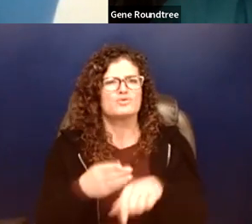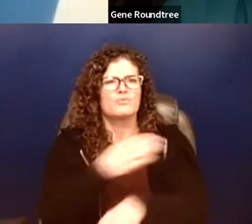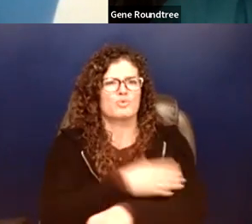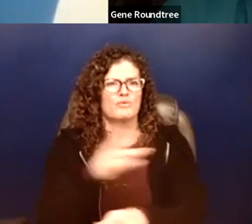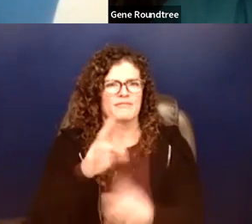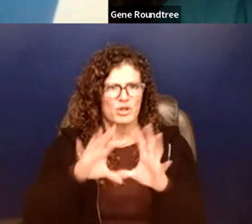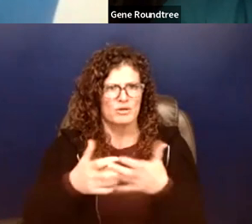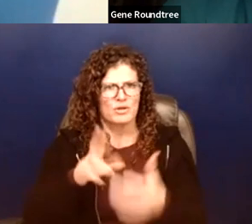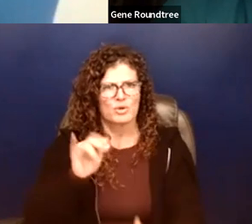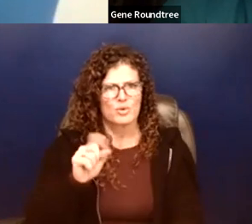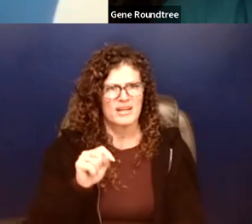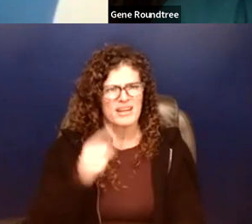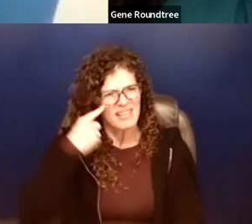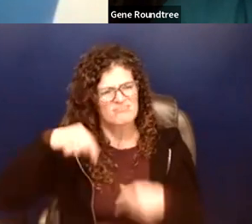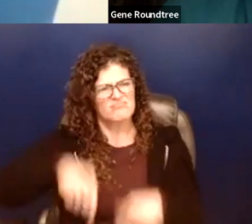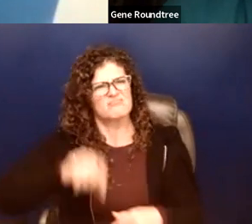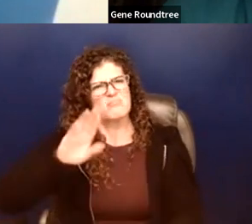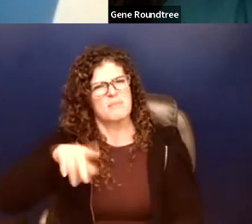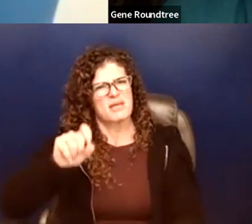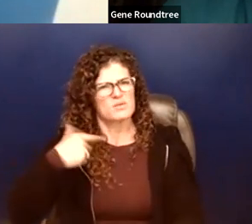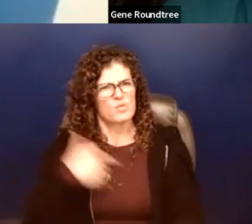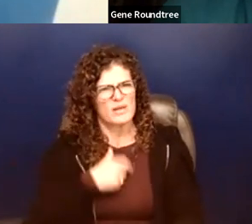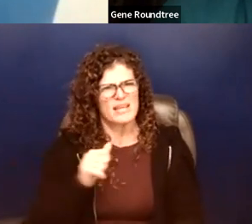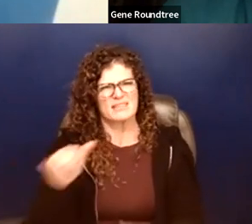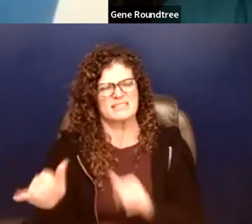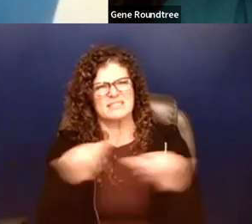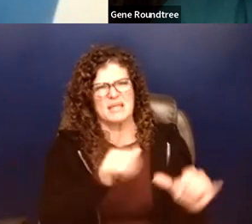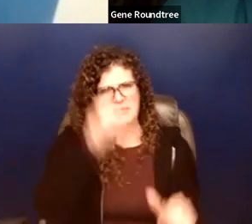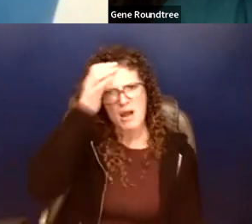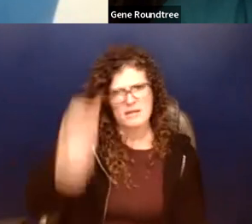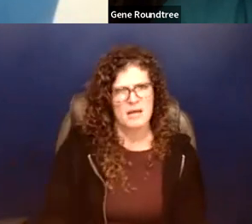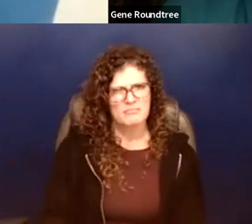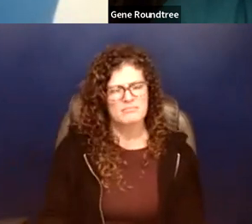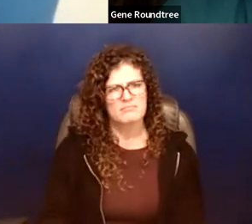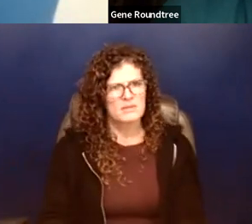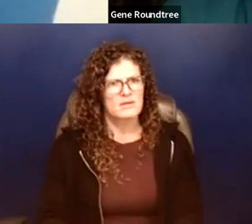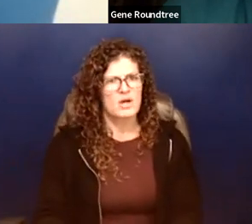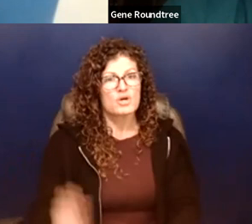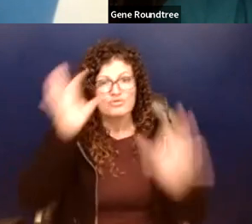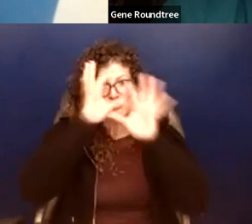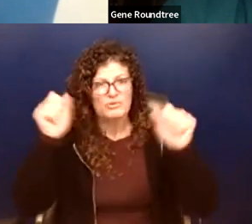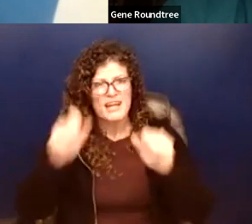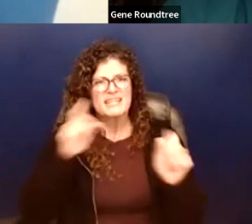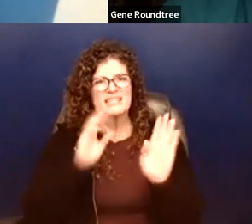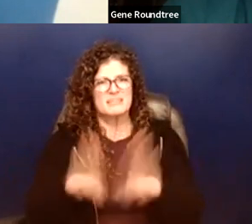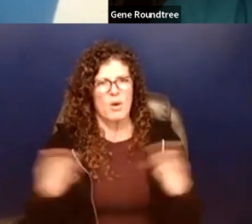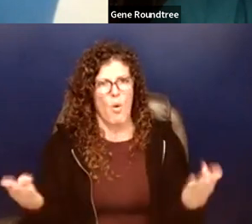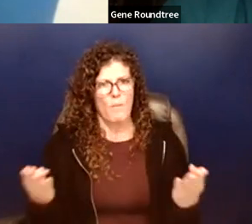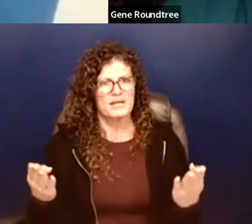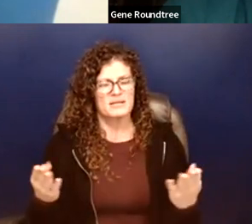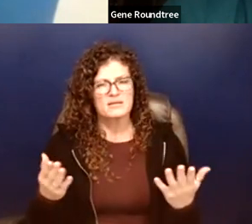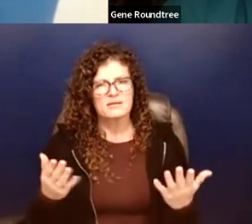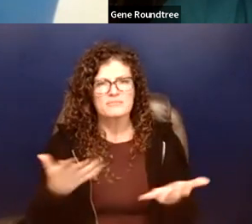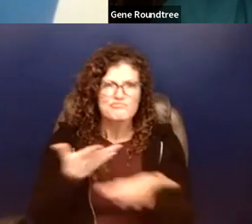that's one thing with BPS that we need to be able to be open with our superintendent to let them know these are the things that need to